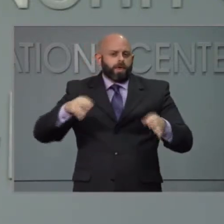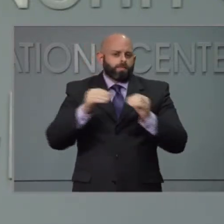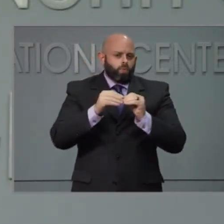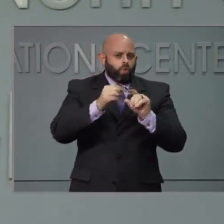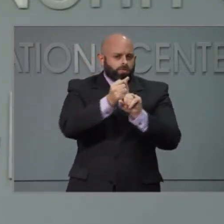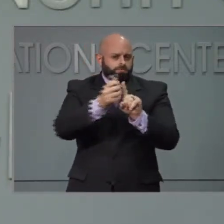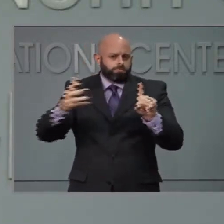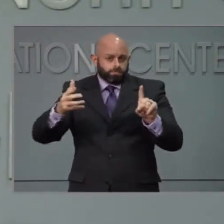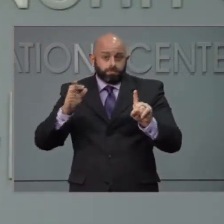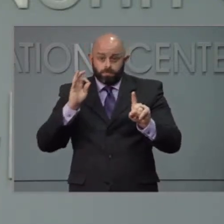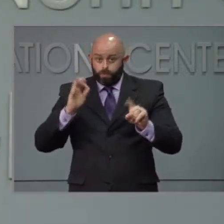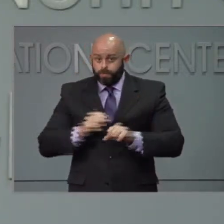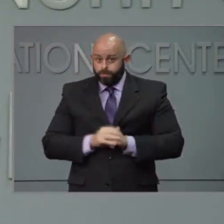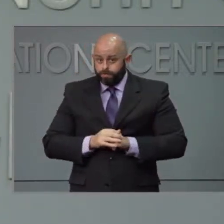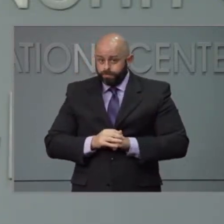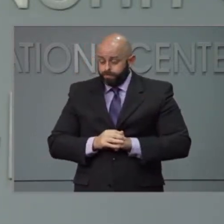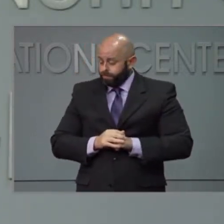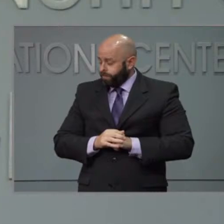Dr. Cohen.